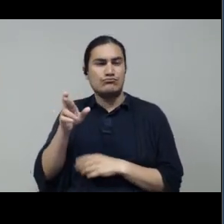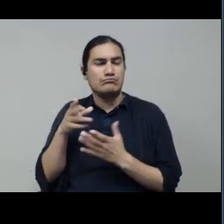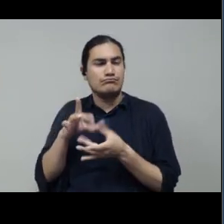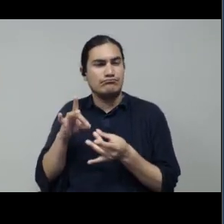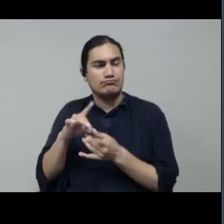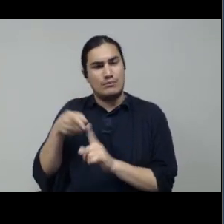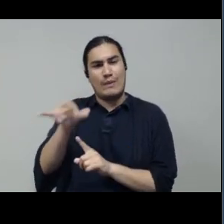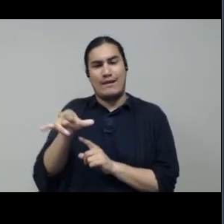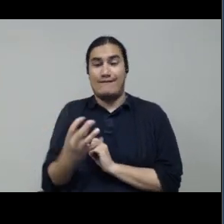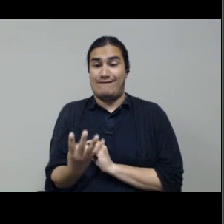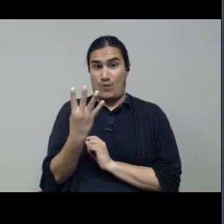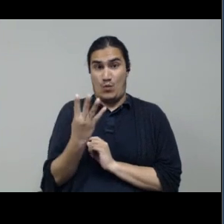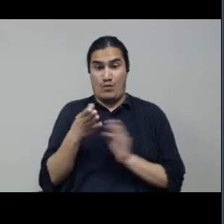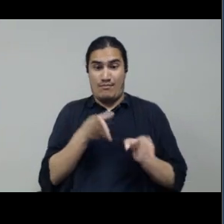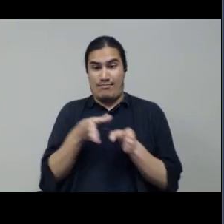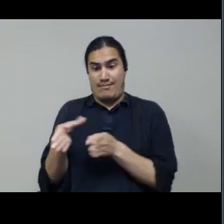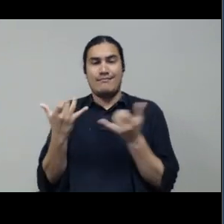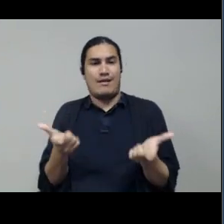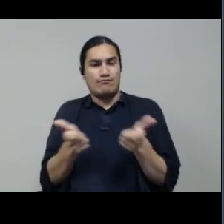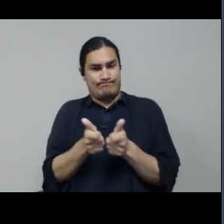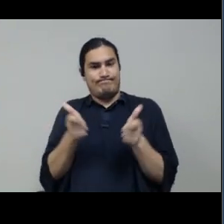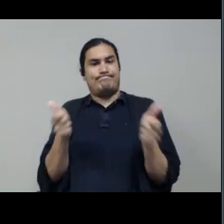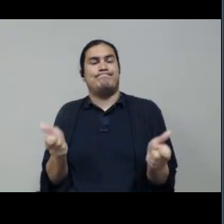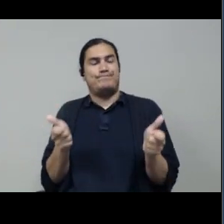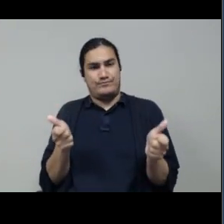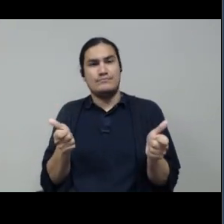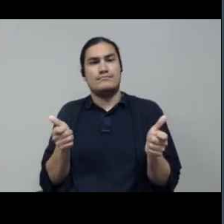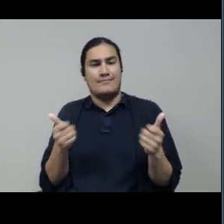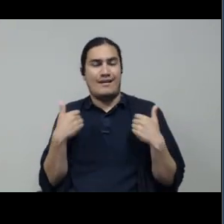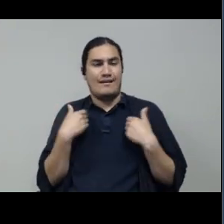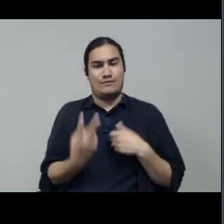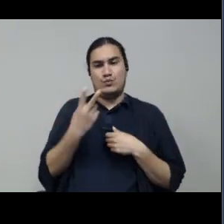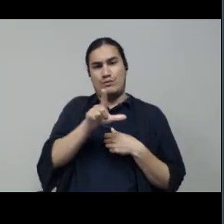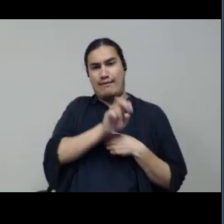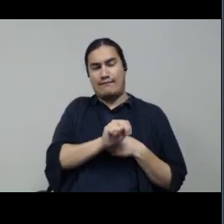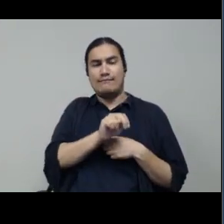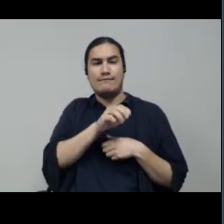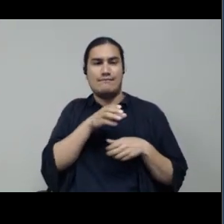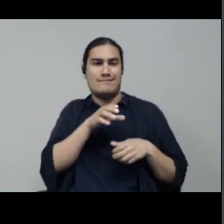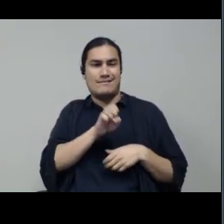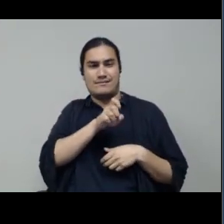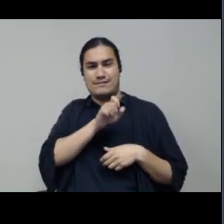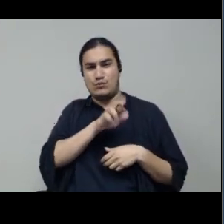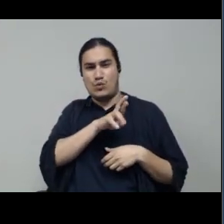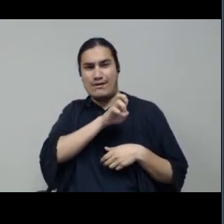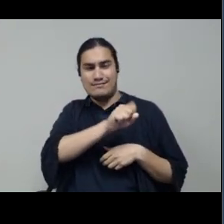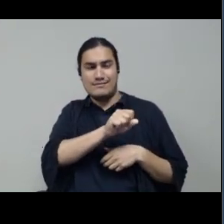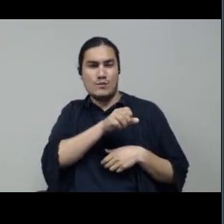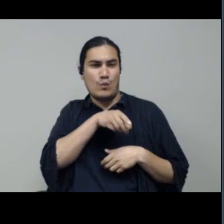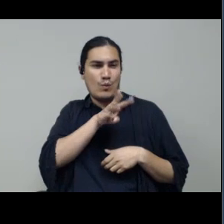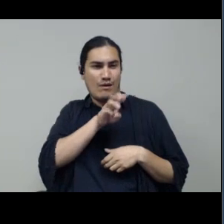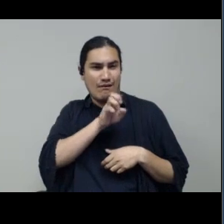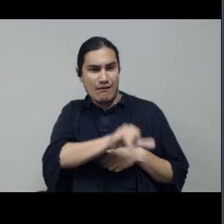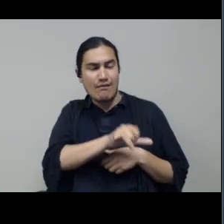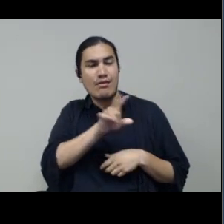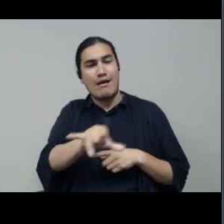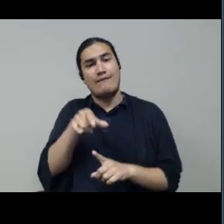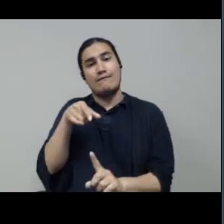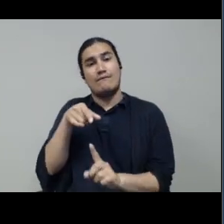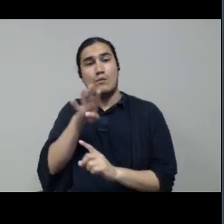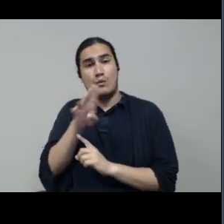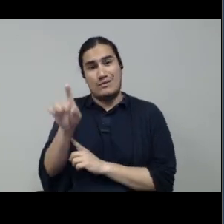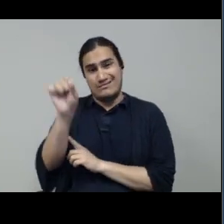4-lane divided expressway that narrowed down to a 2-lane expressway as we got near the King County line. And again, 41 South is what the